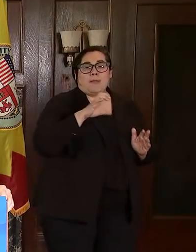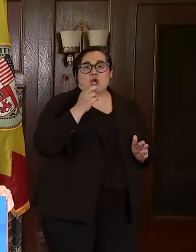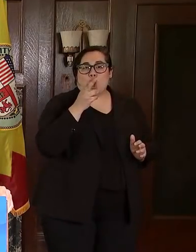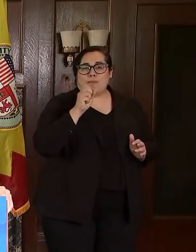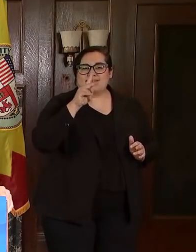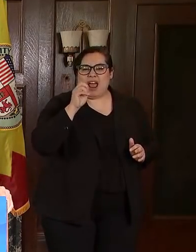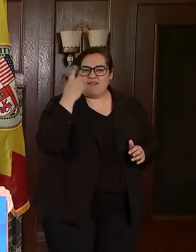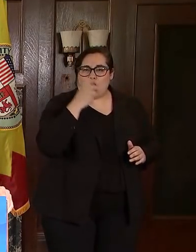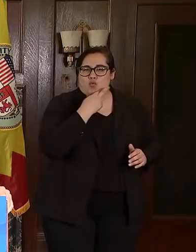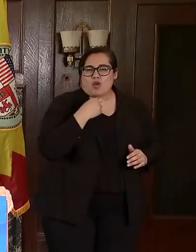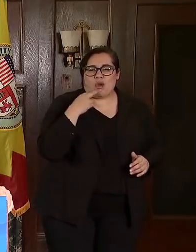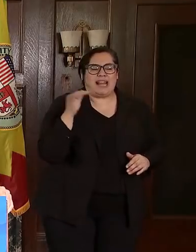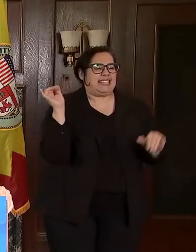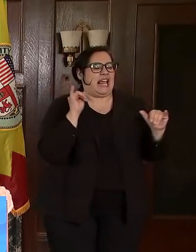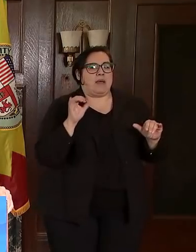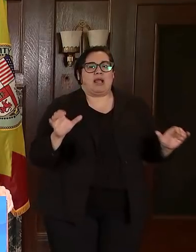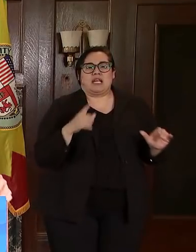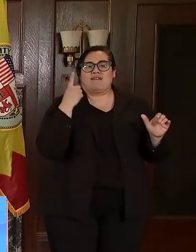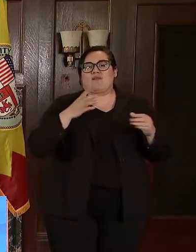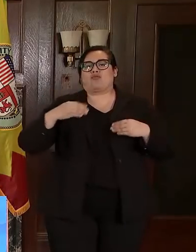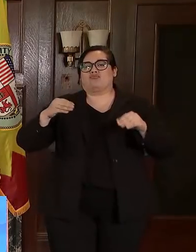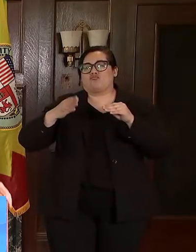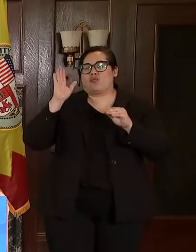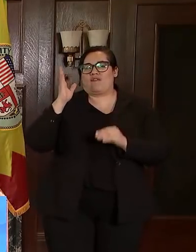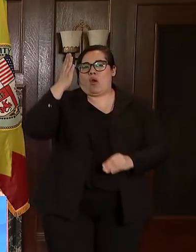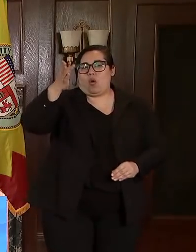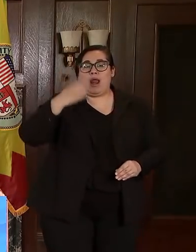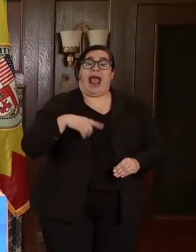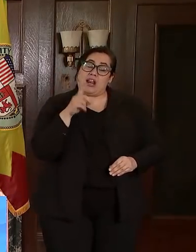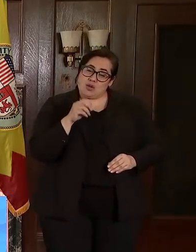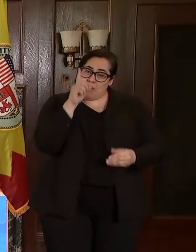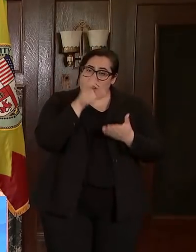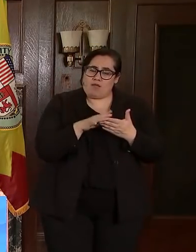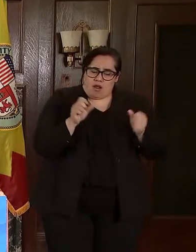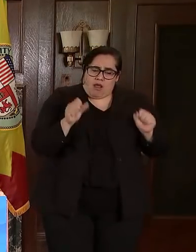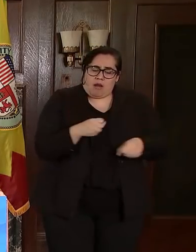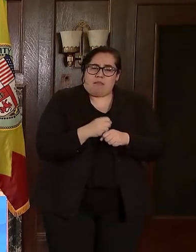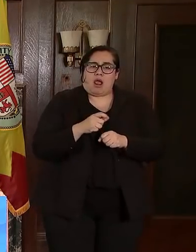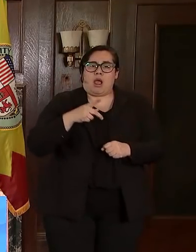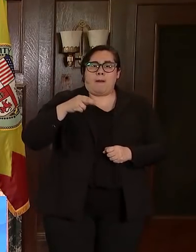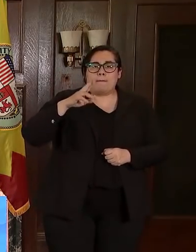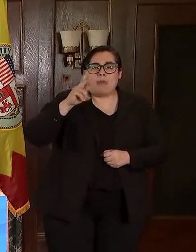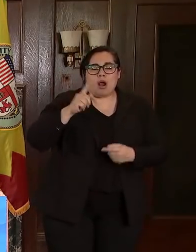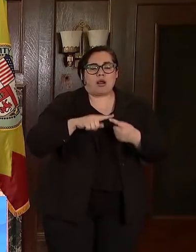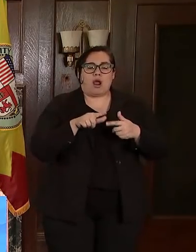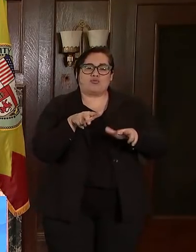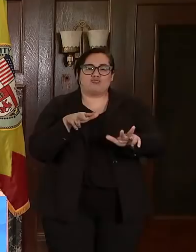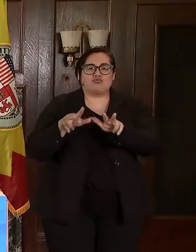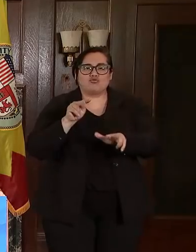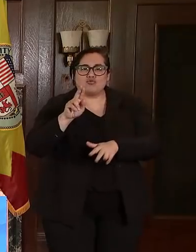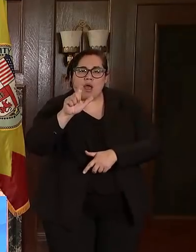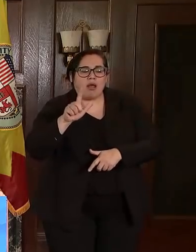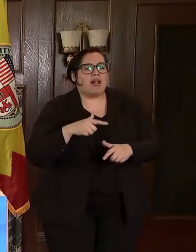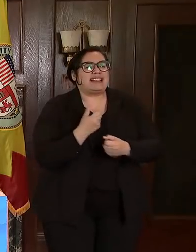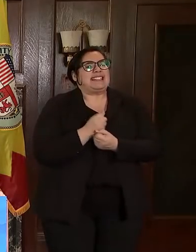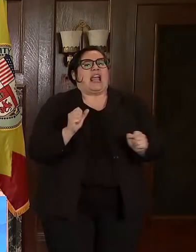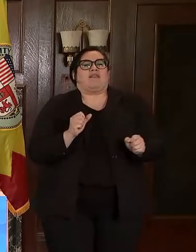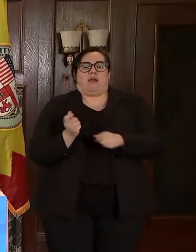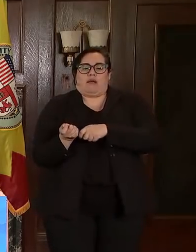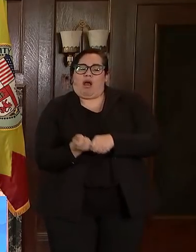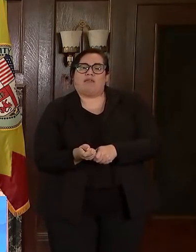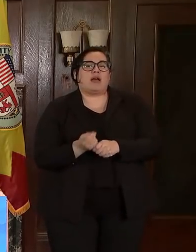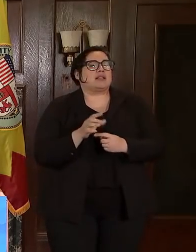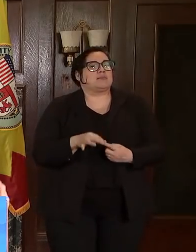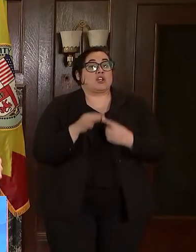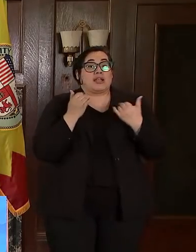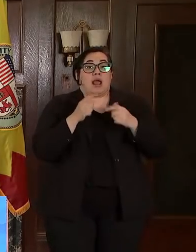do with retailers moving forward. And that I do believe that we can make our parks and trails safe enough in our golf courses, especially now